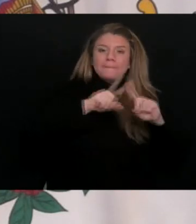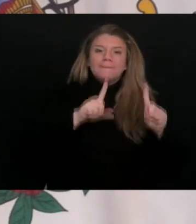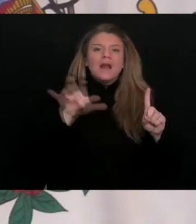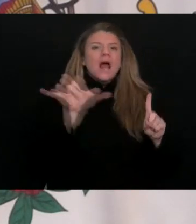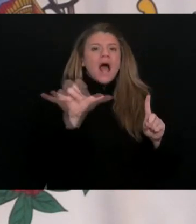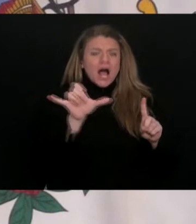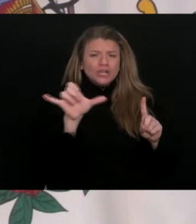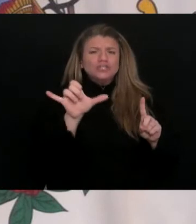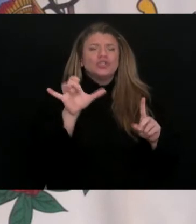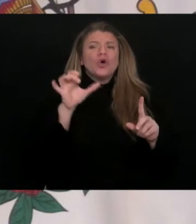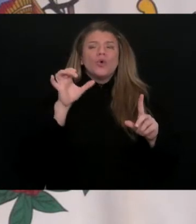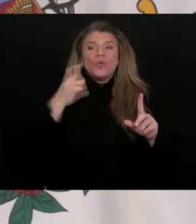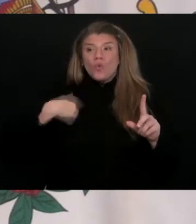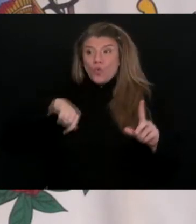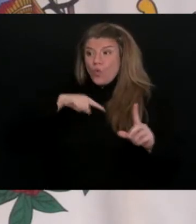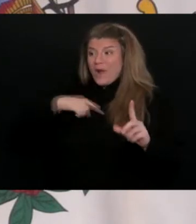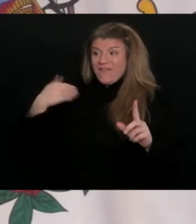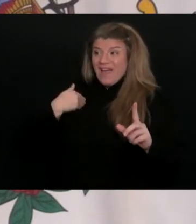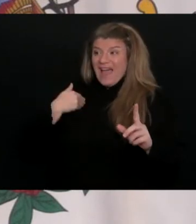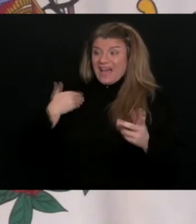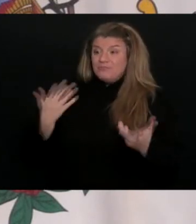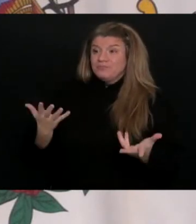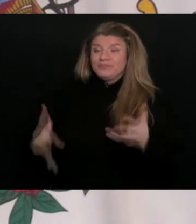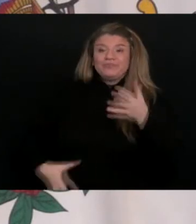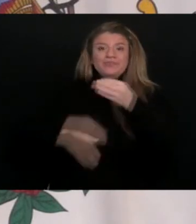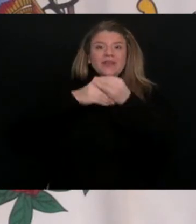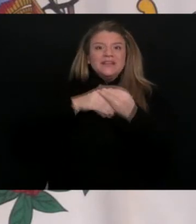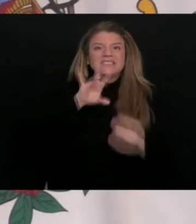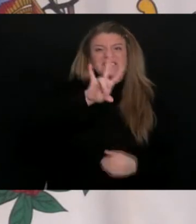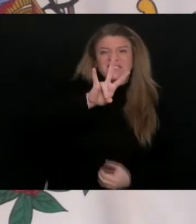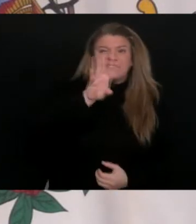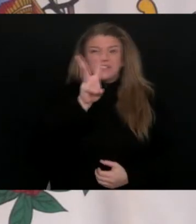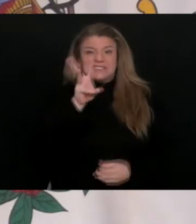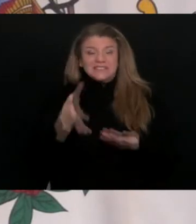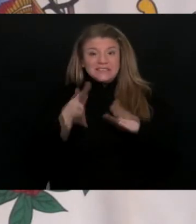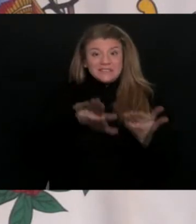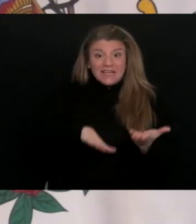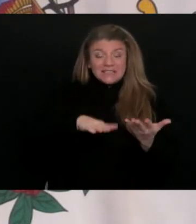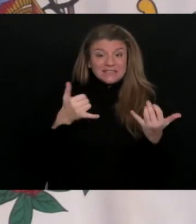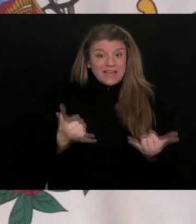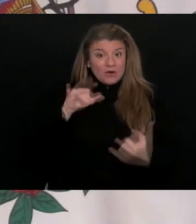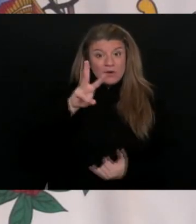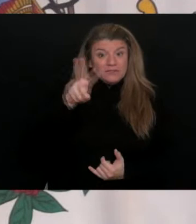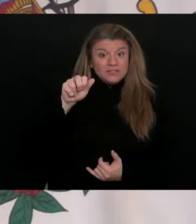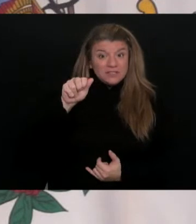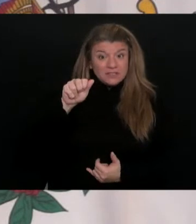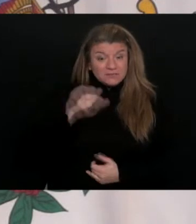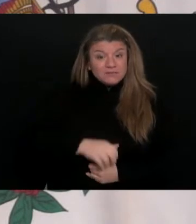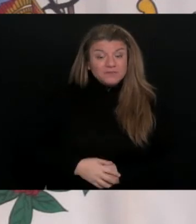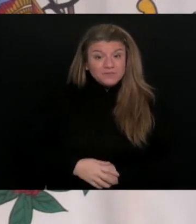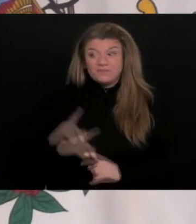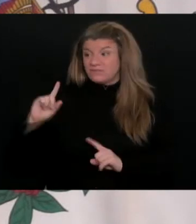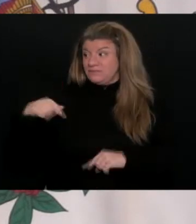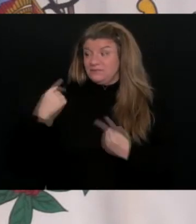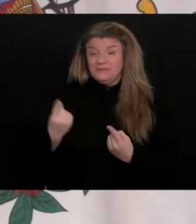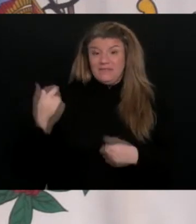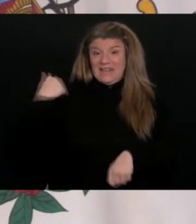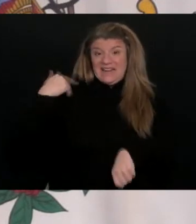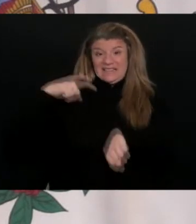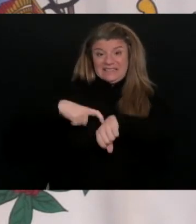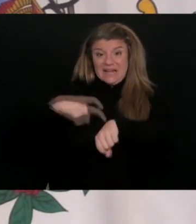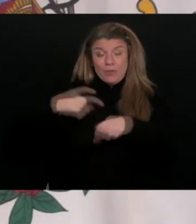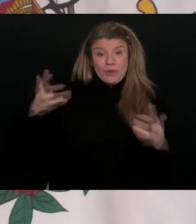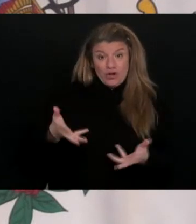we've had an additional 76 deaths in West Virginia since the last time we were